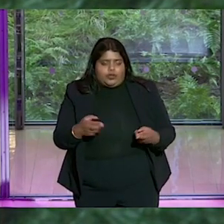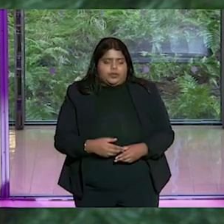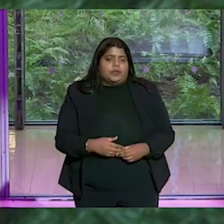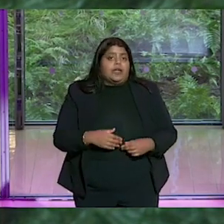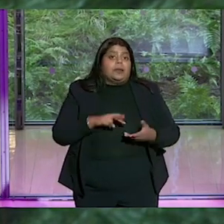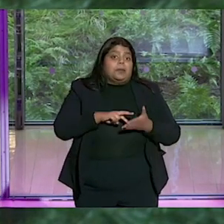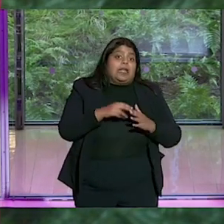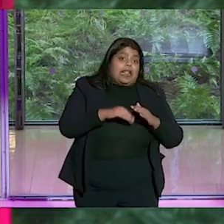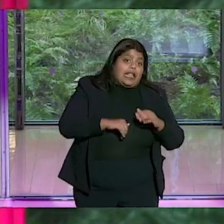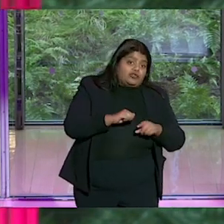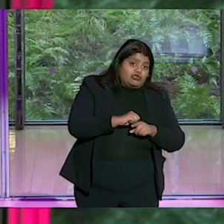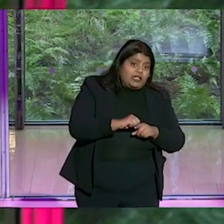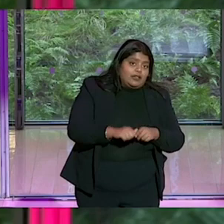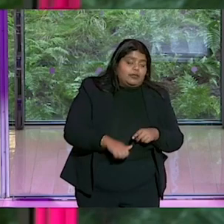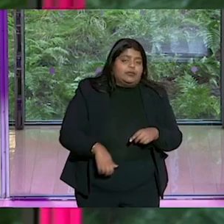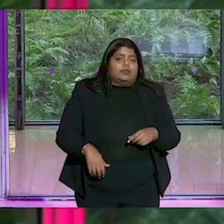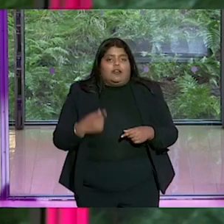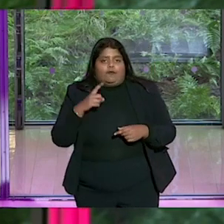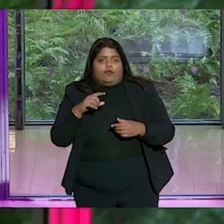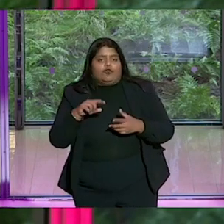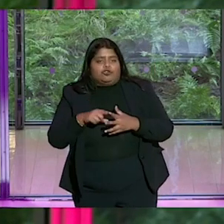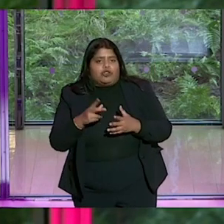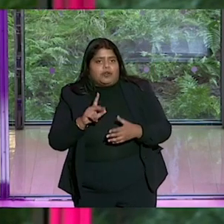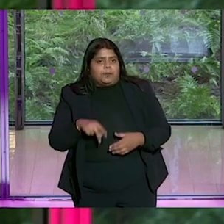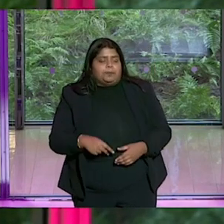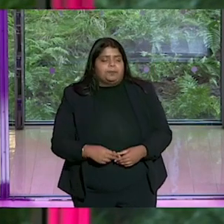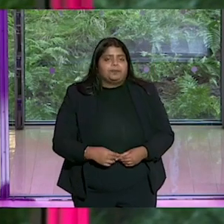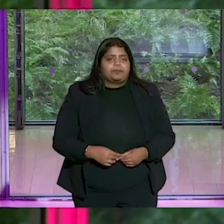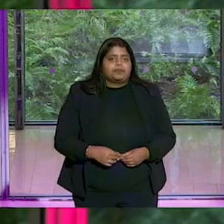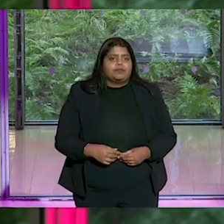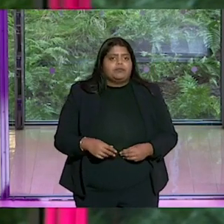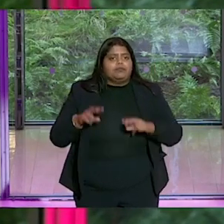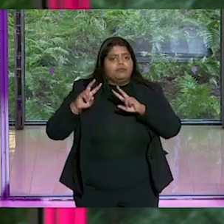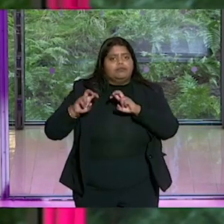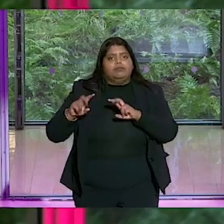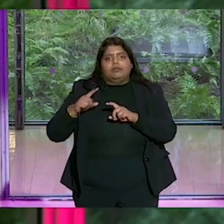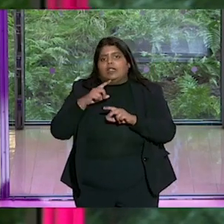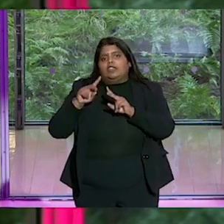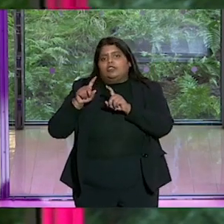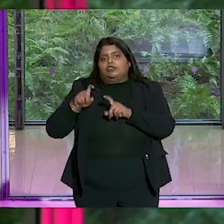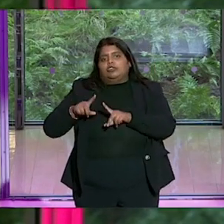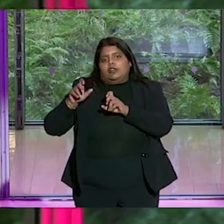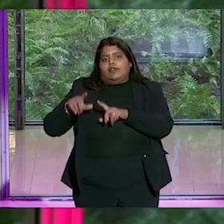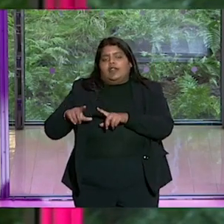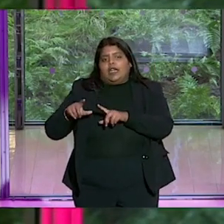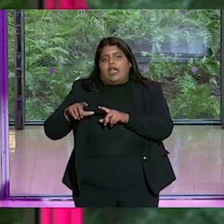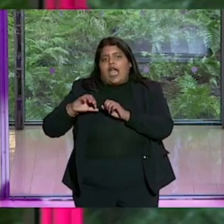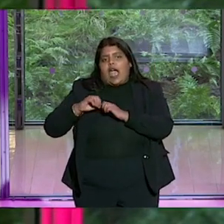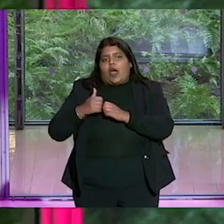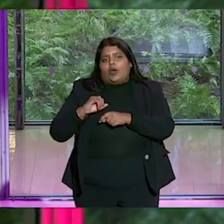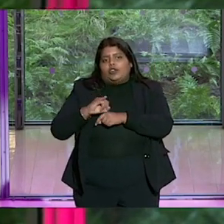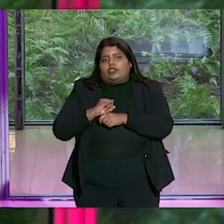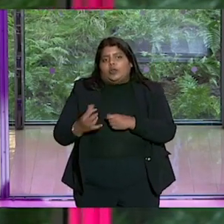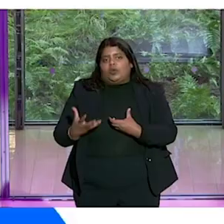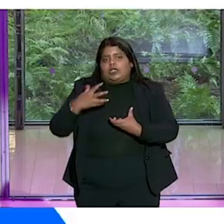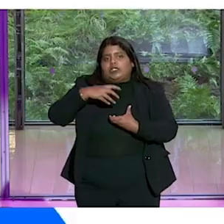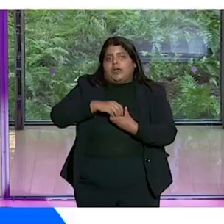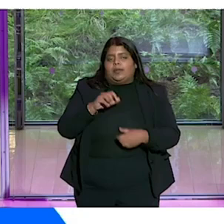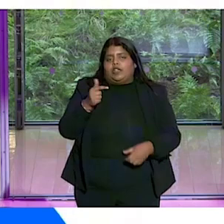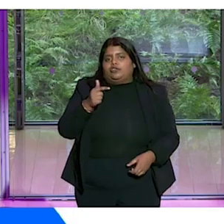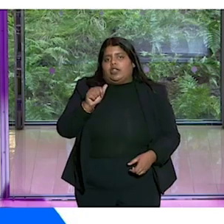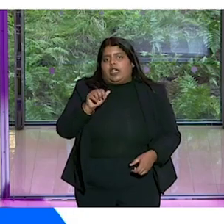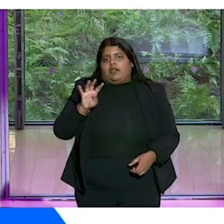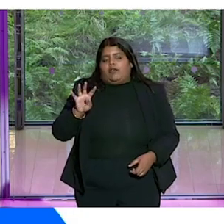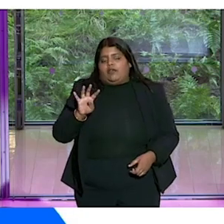We did a bit of a survey in the last couple of months, seeing where our industry was in adopting GA4. And about 3/4 have